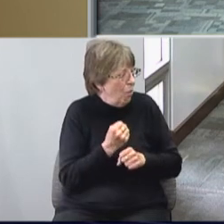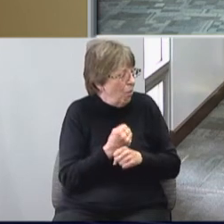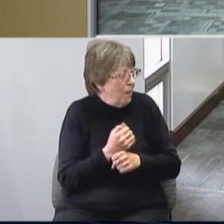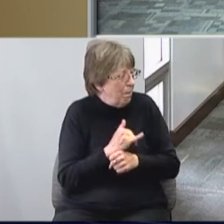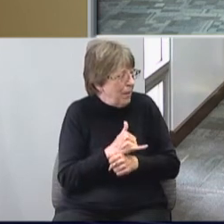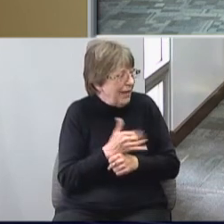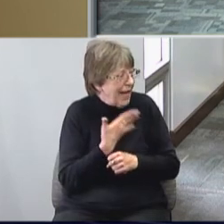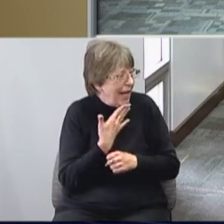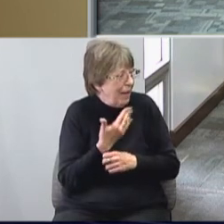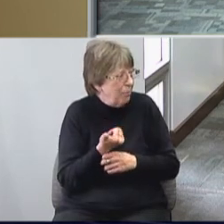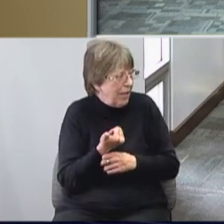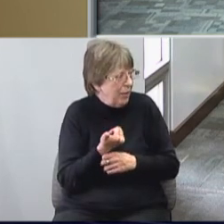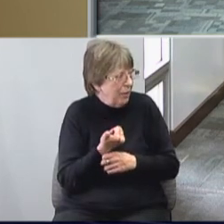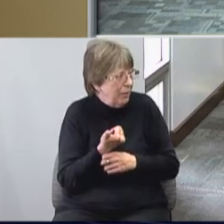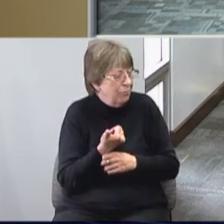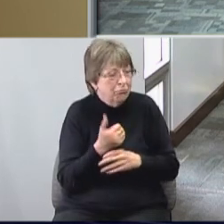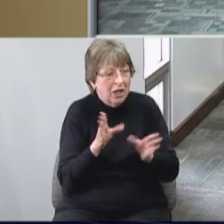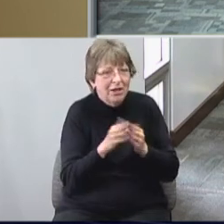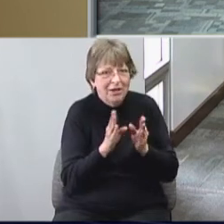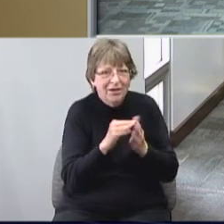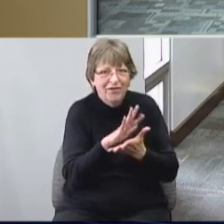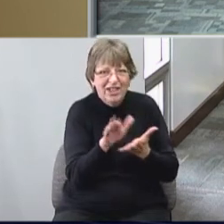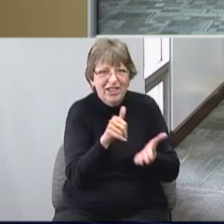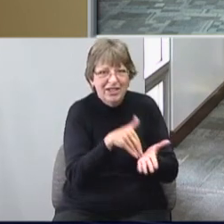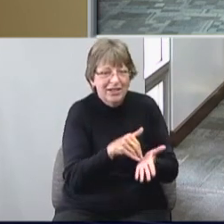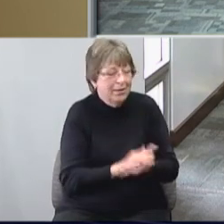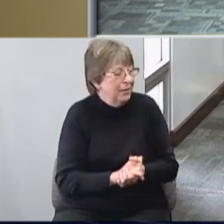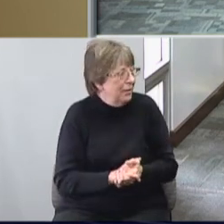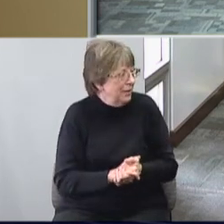a better convention place.